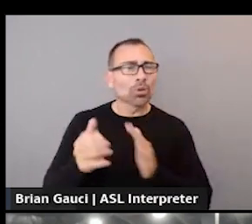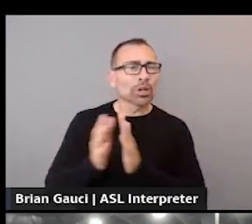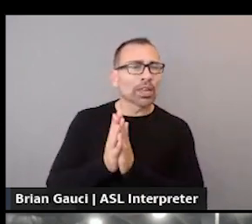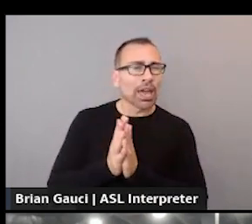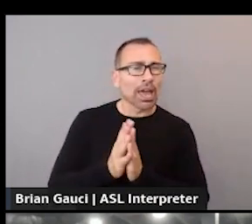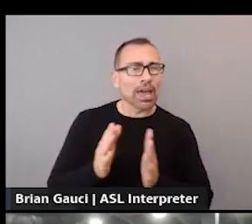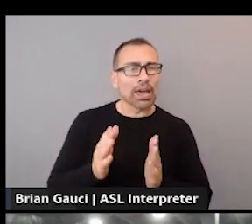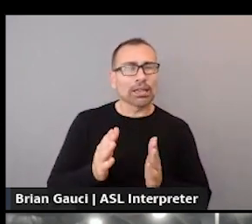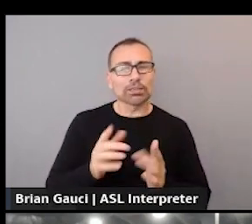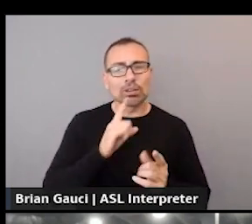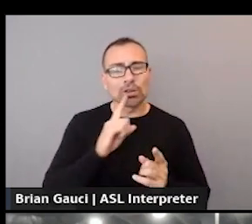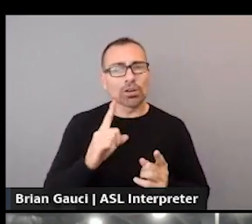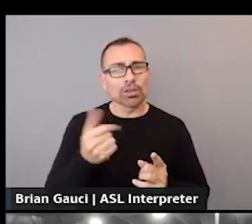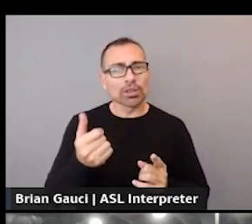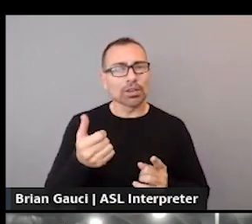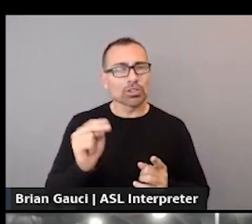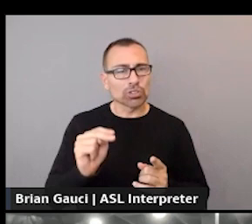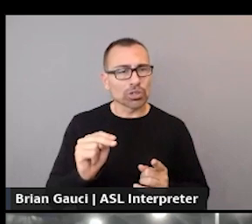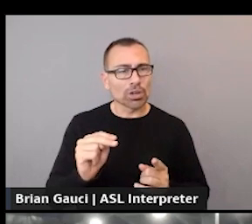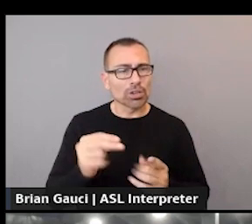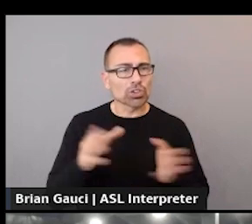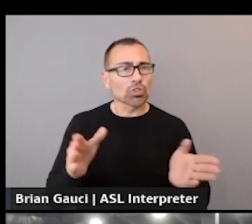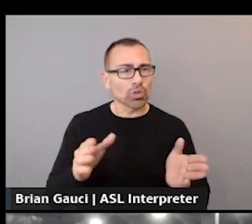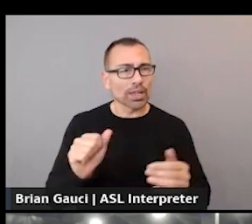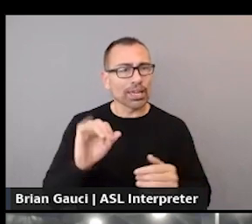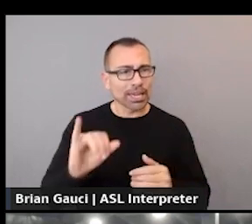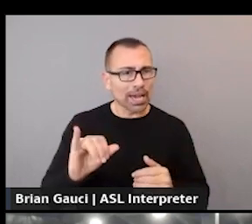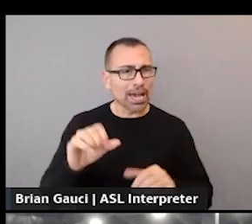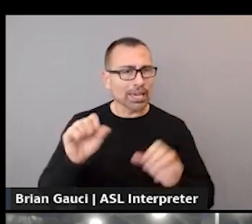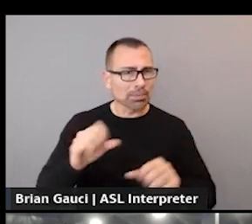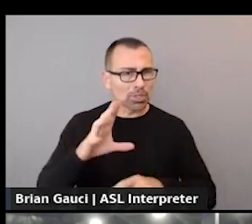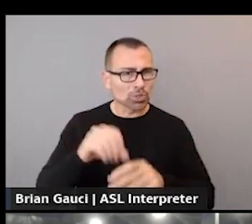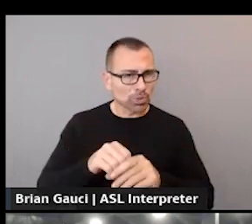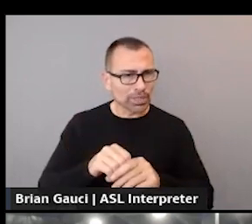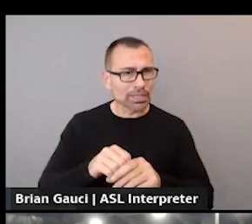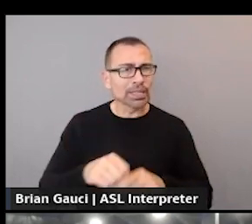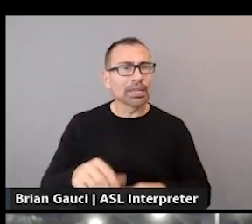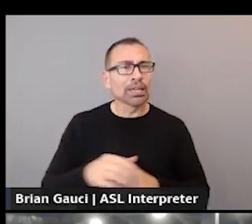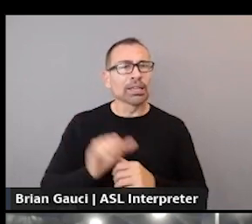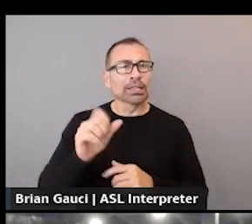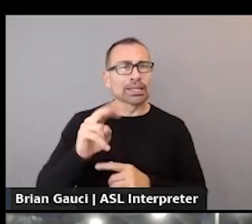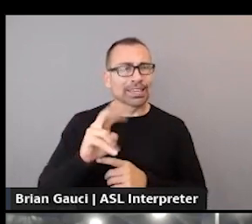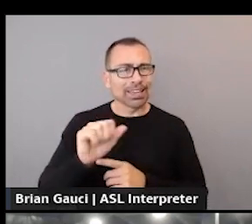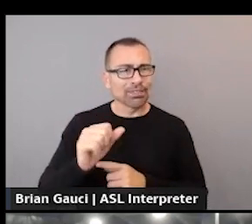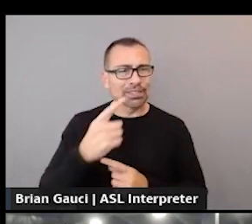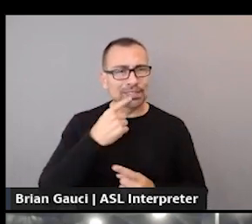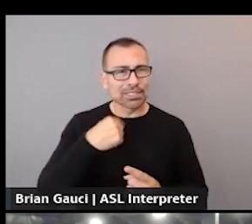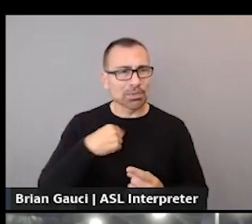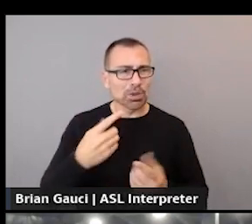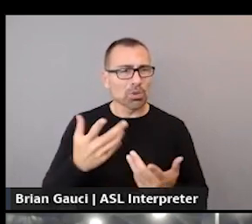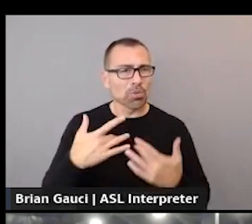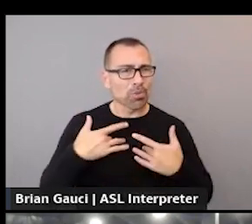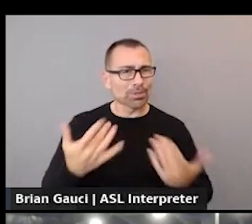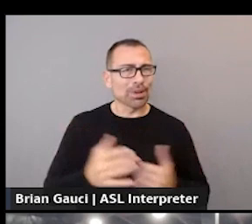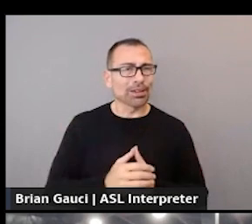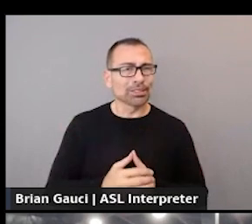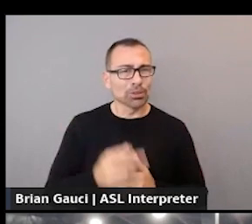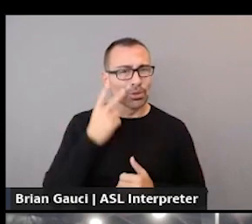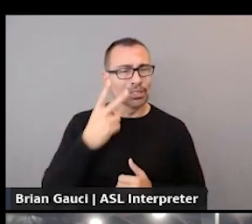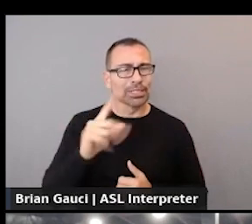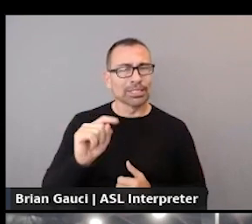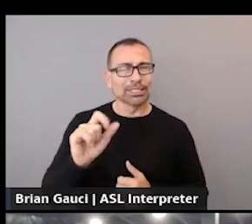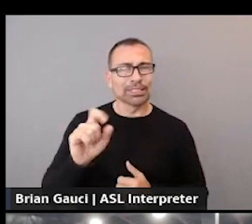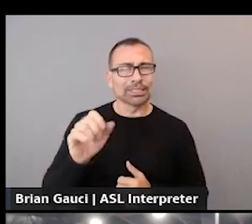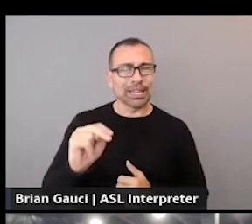SageMaker Canvas? And if so, tell me what they're about. So we'll see how Titan performs putting the Namita's product here.